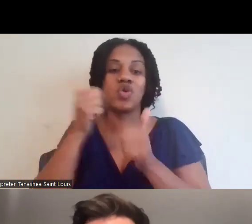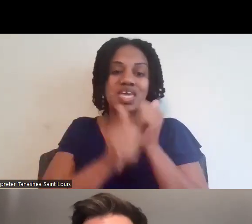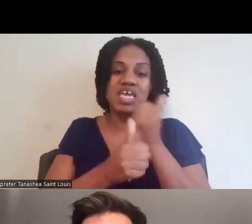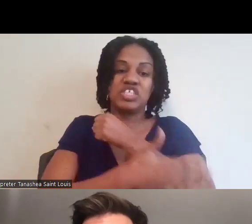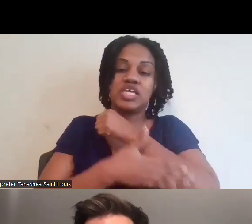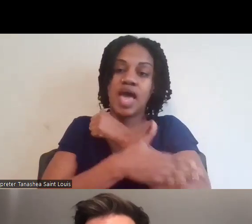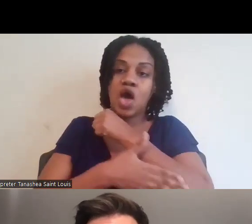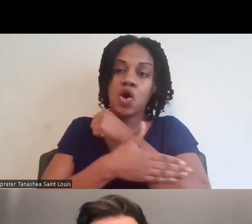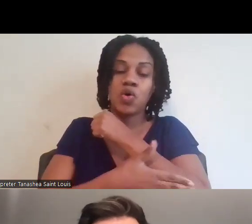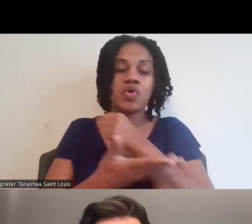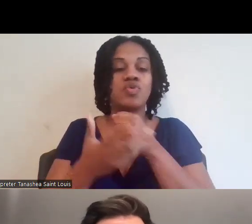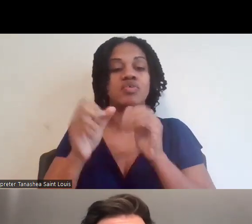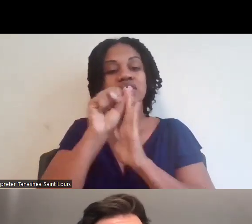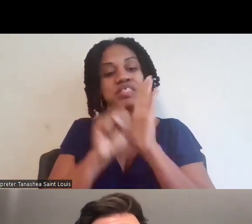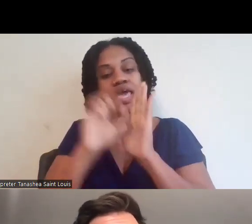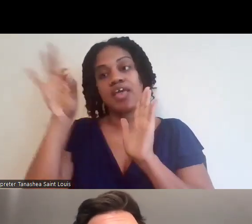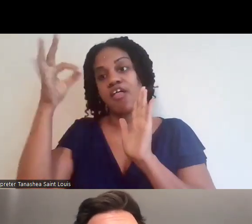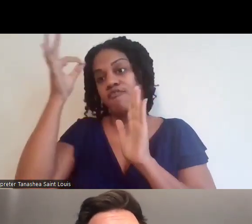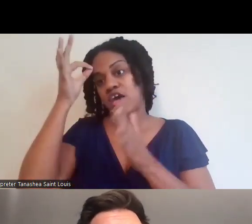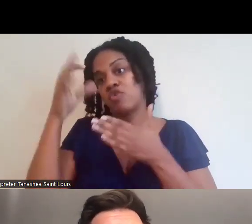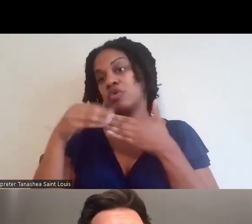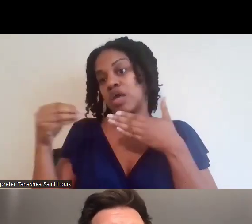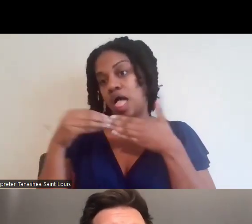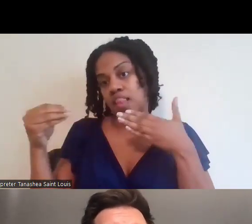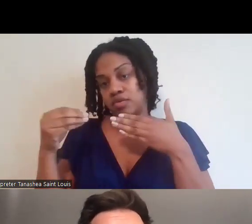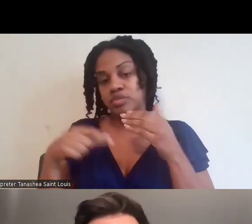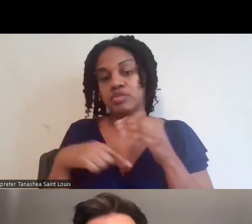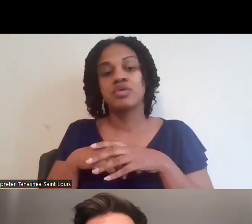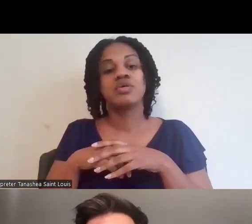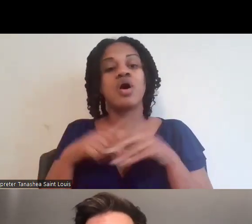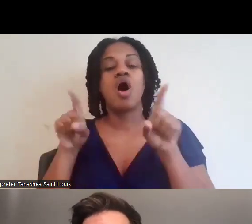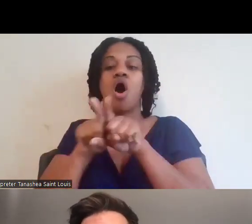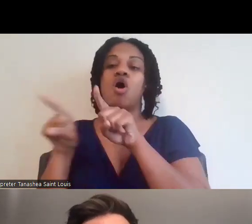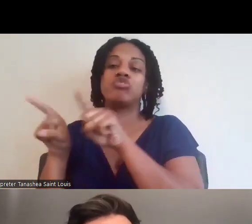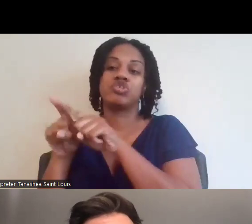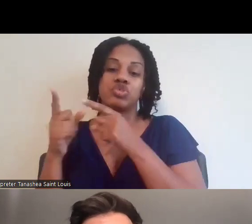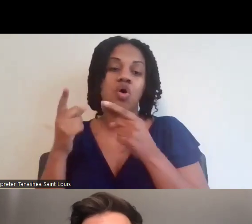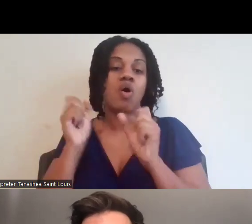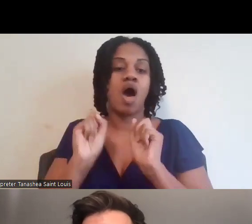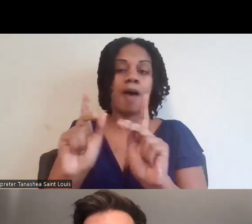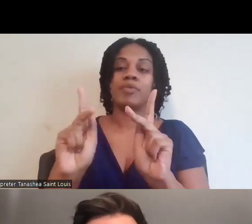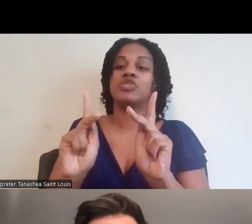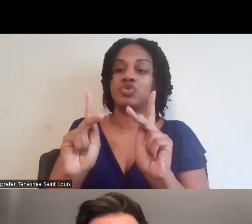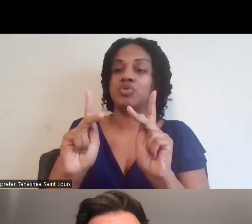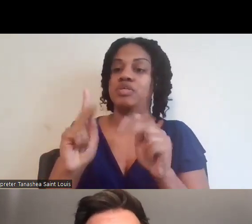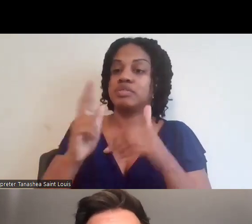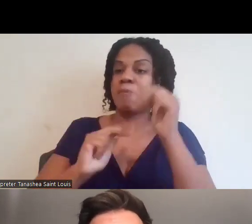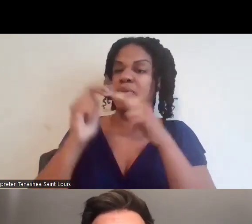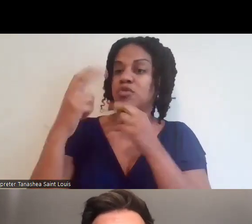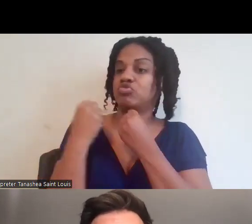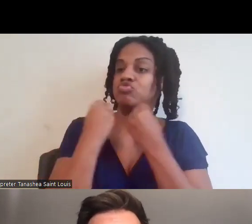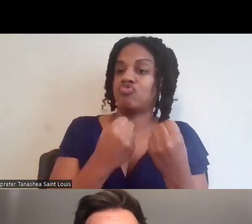within each county, so spending sort of state and federal dollars within each county, and also the opportunities to build and